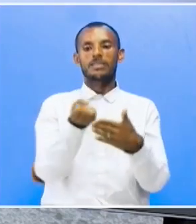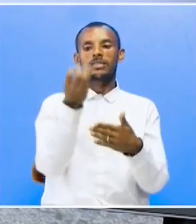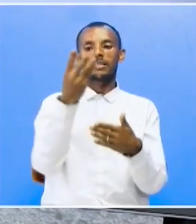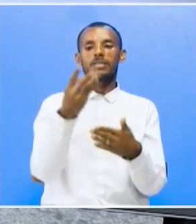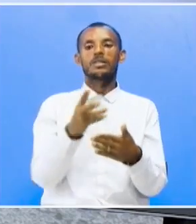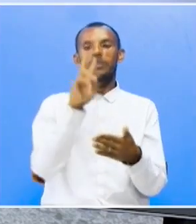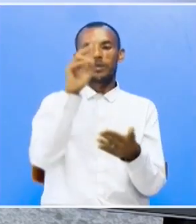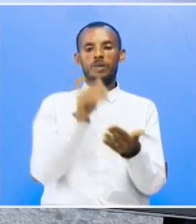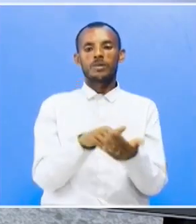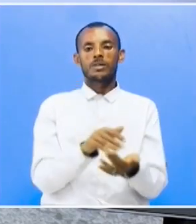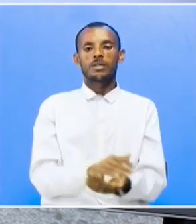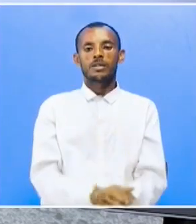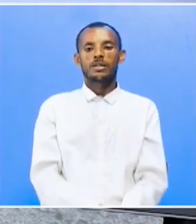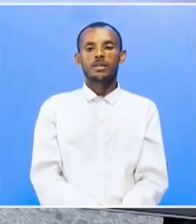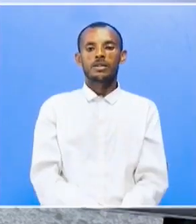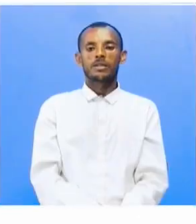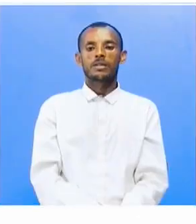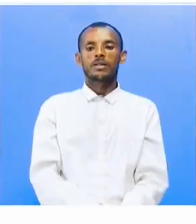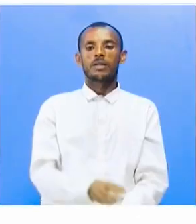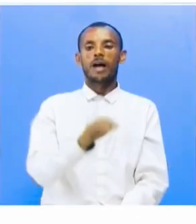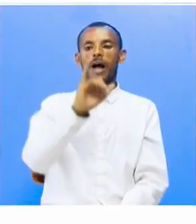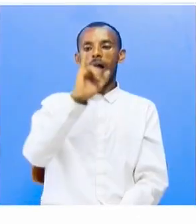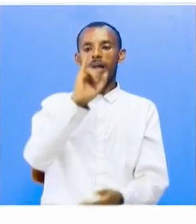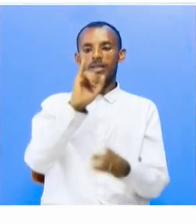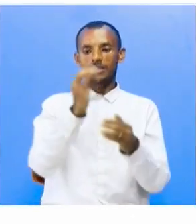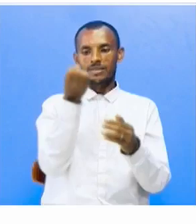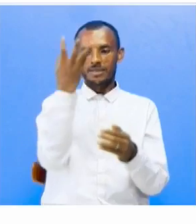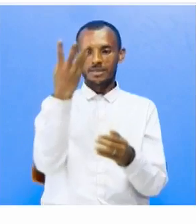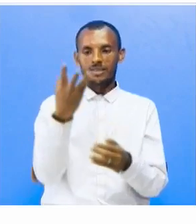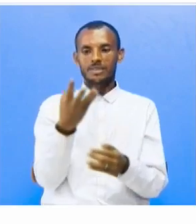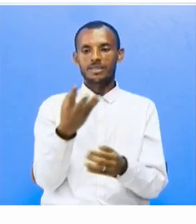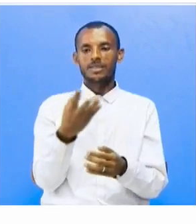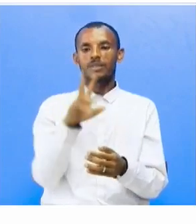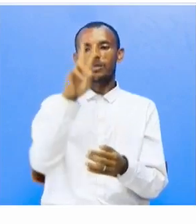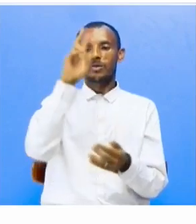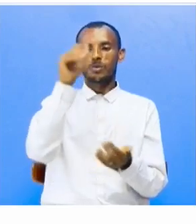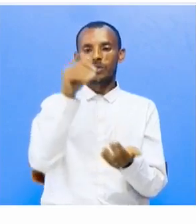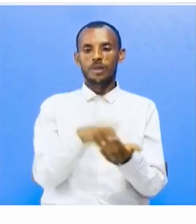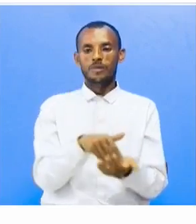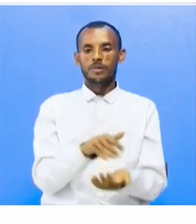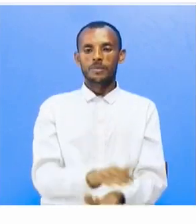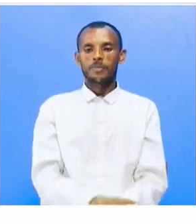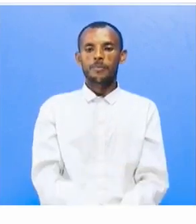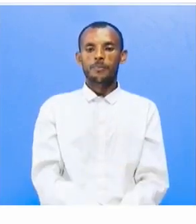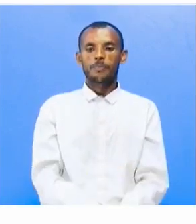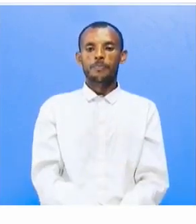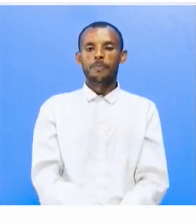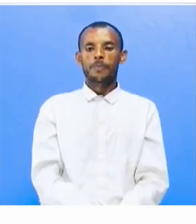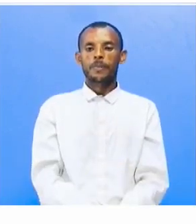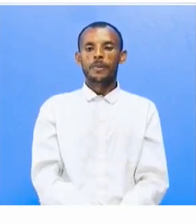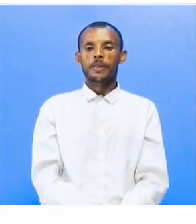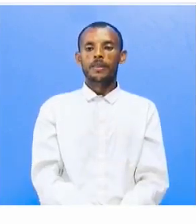itself. So the interest here is also, it is 2,000.